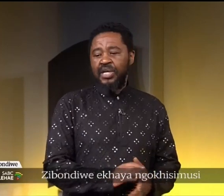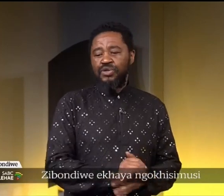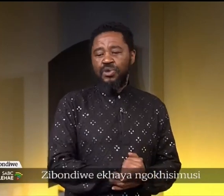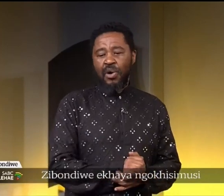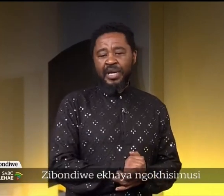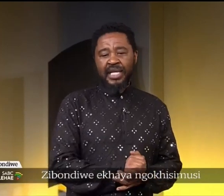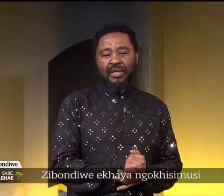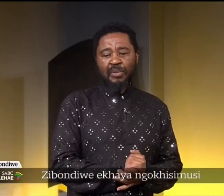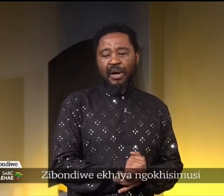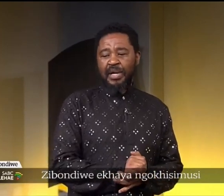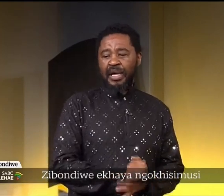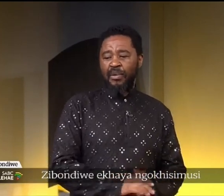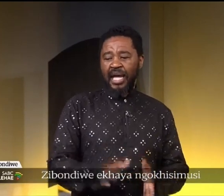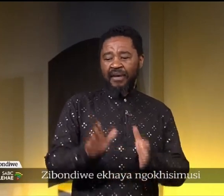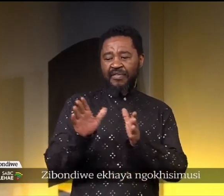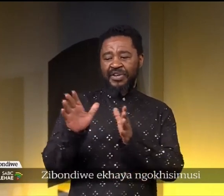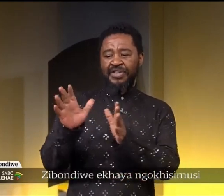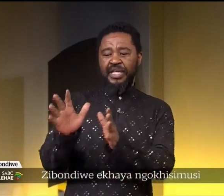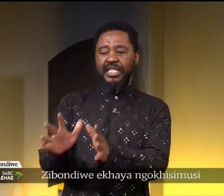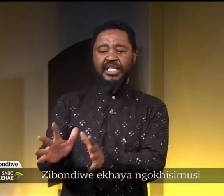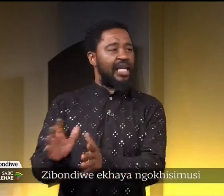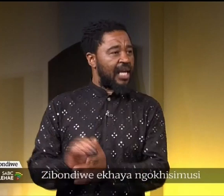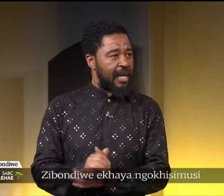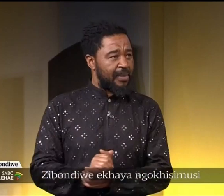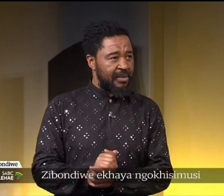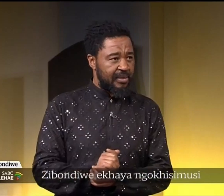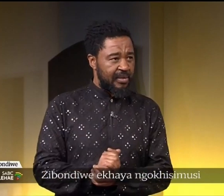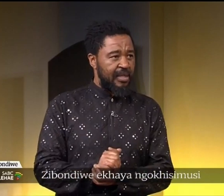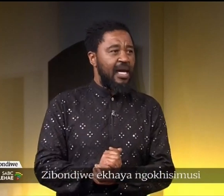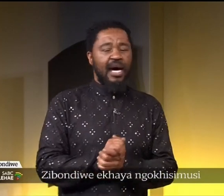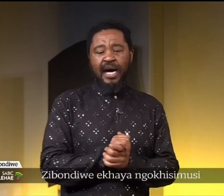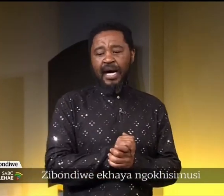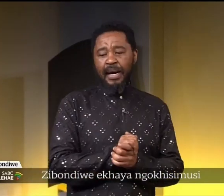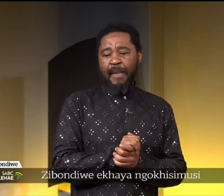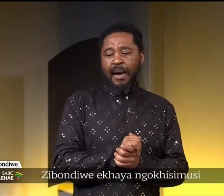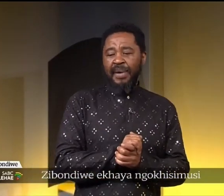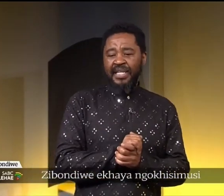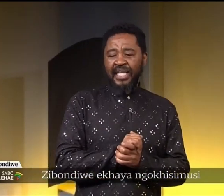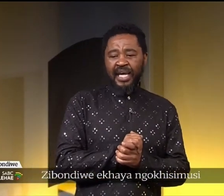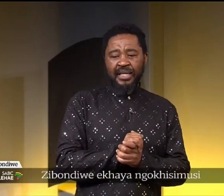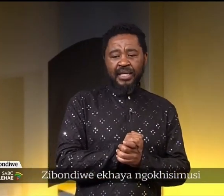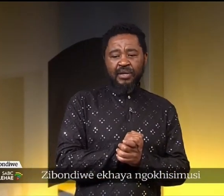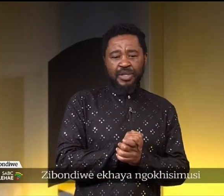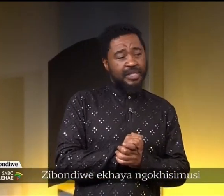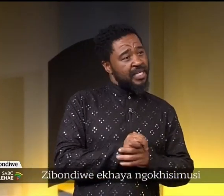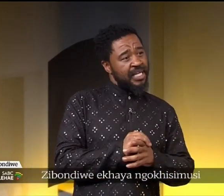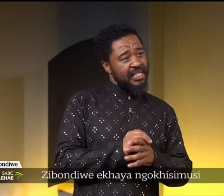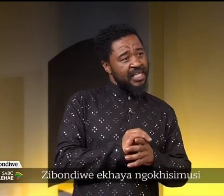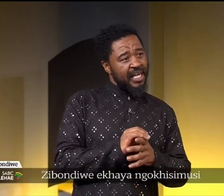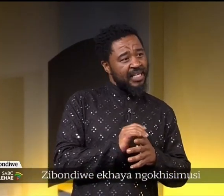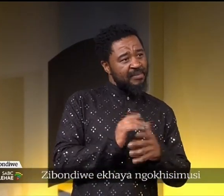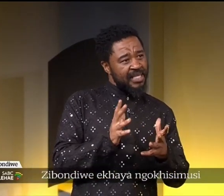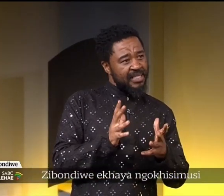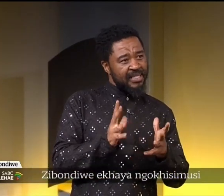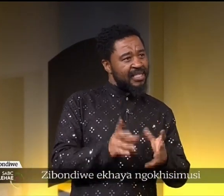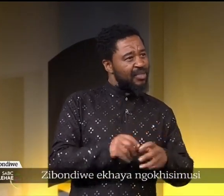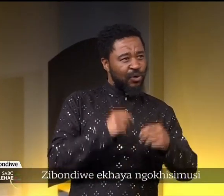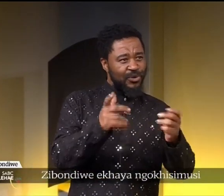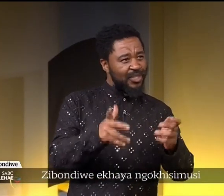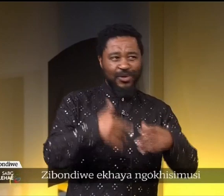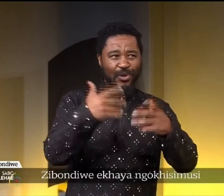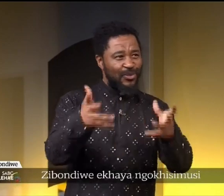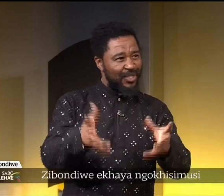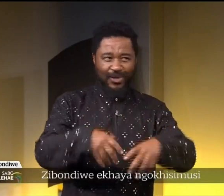it's good. So, nakumba, okay, we'll have the traditional gamin. But then, because in Altika, Christmas